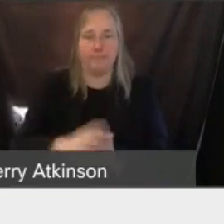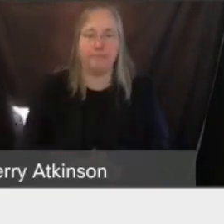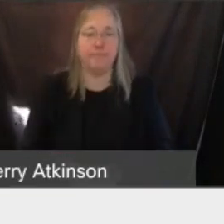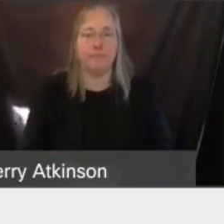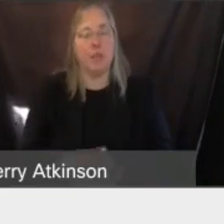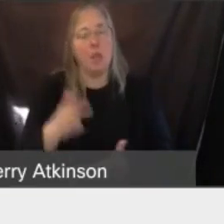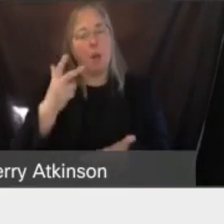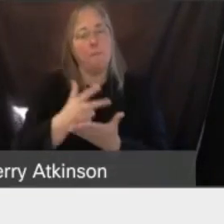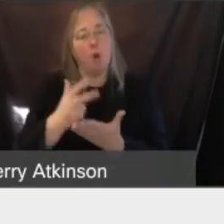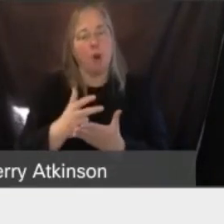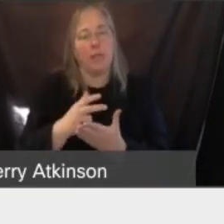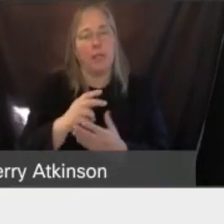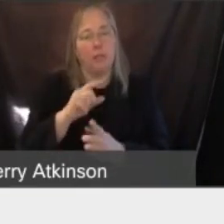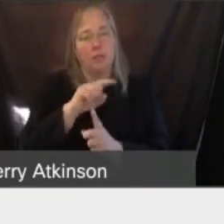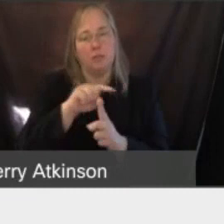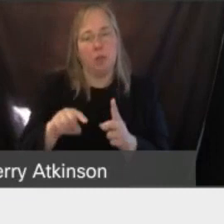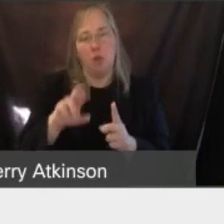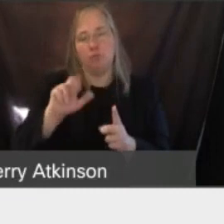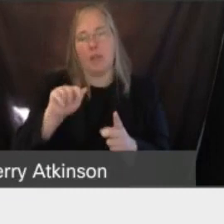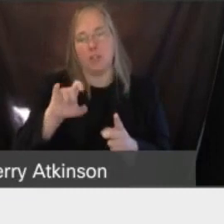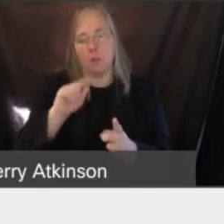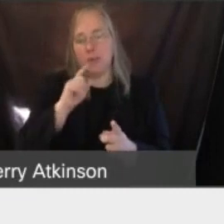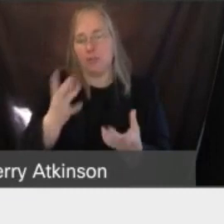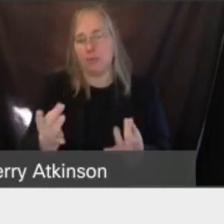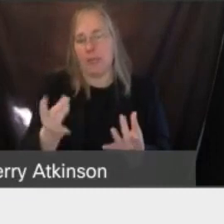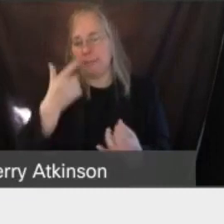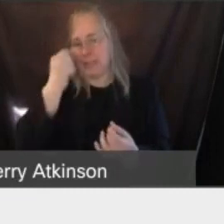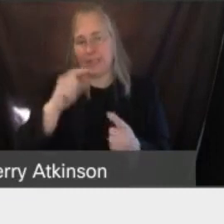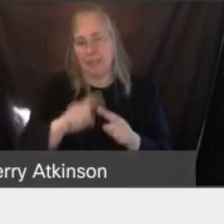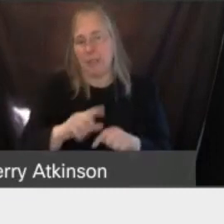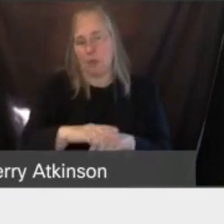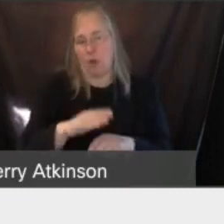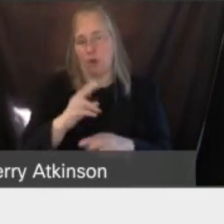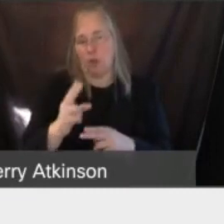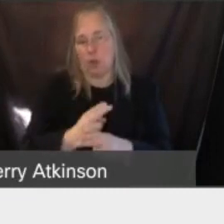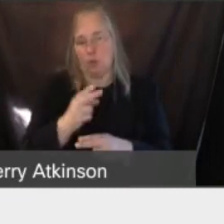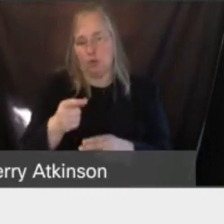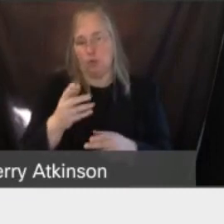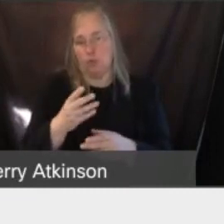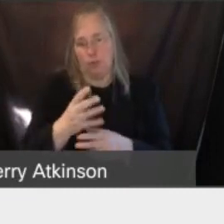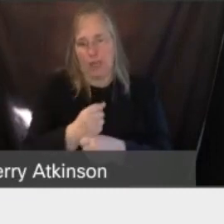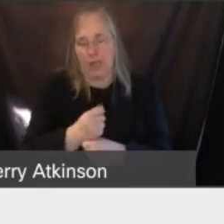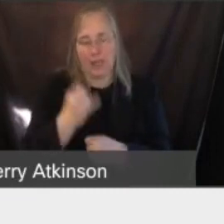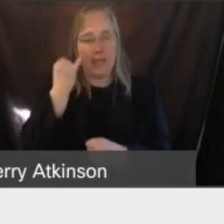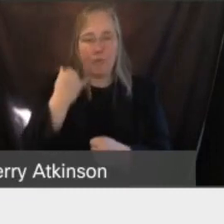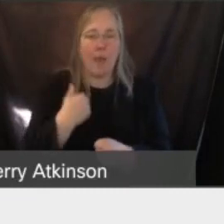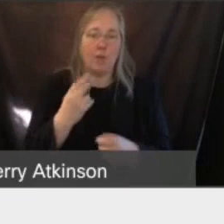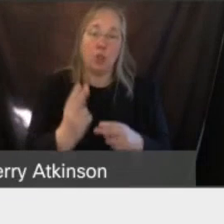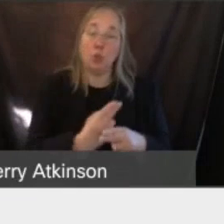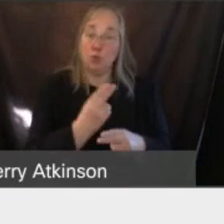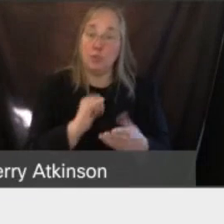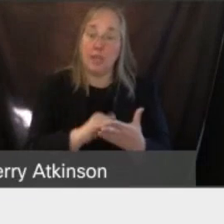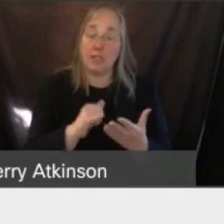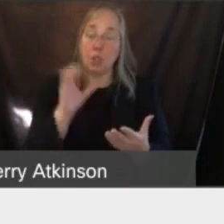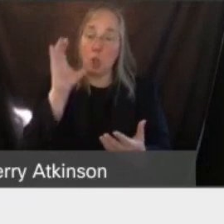Parking ratio is a tricky thing because it depends on the use that you get. If you get a use that's looking for like